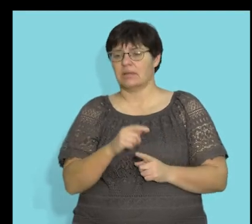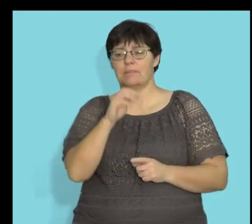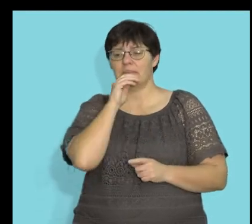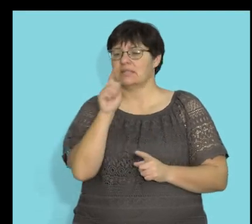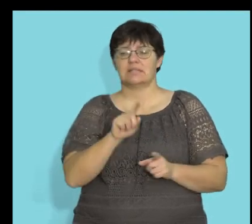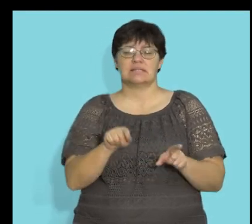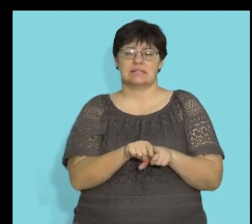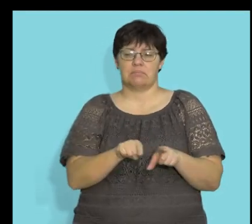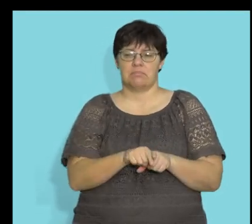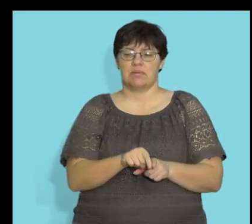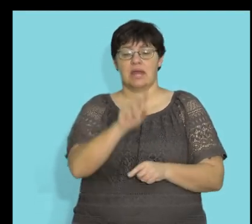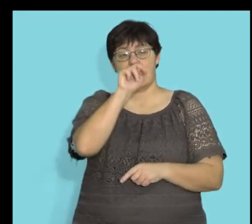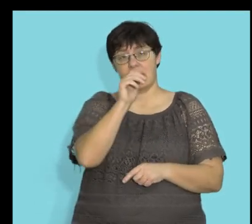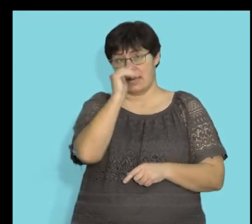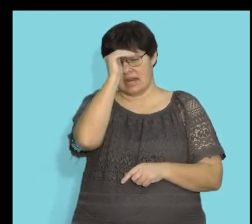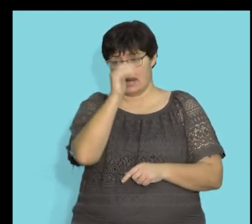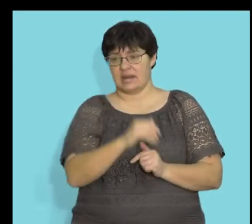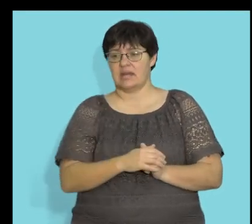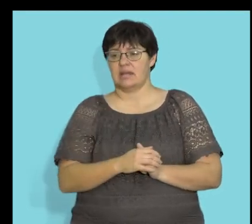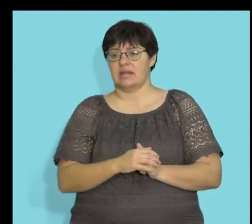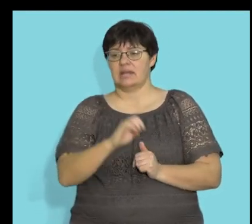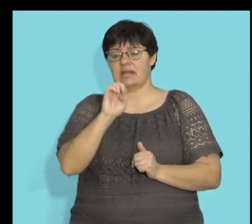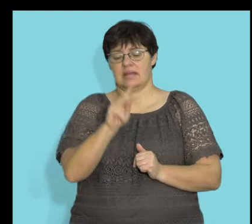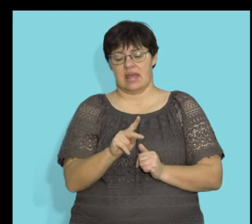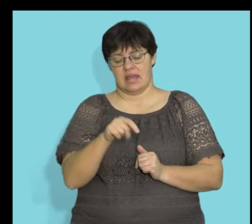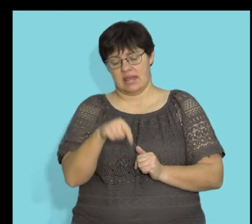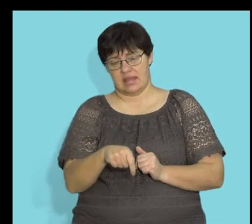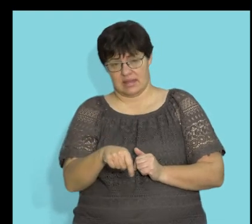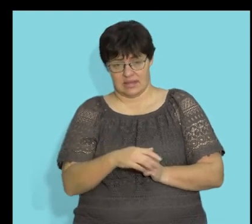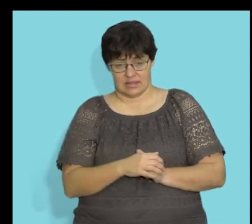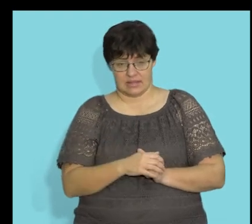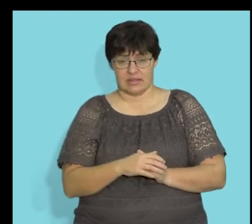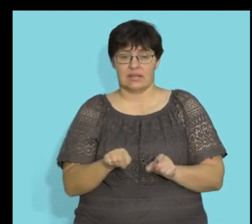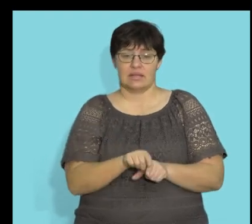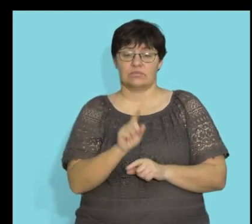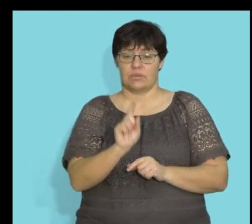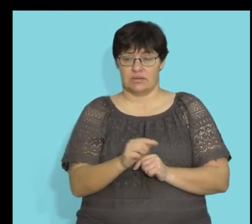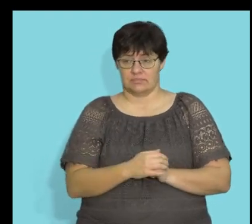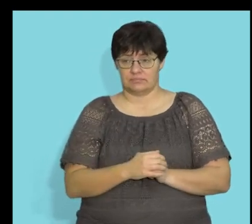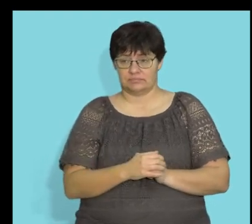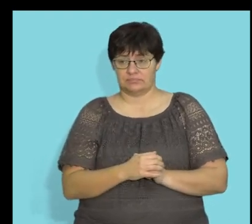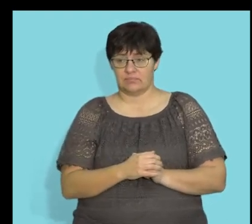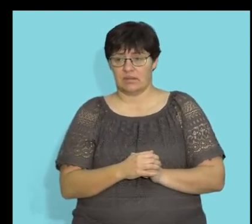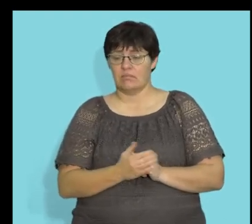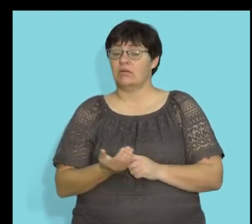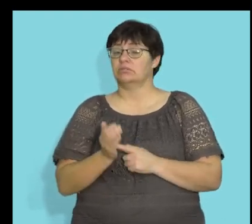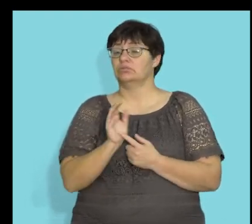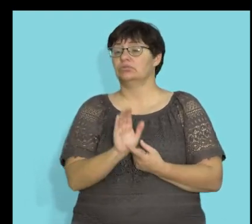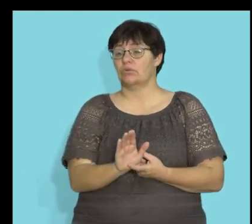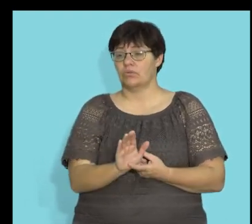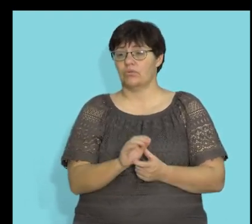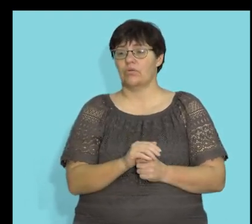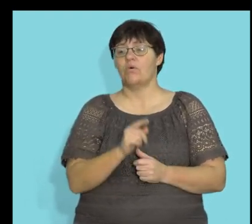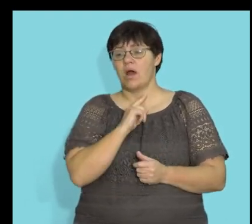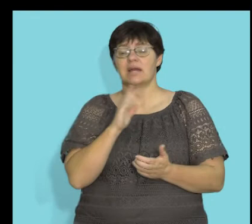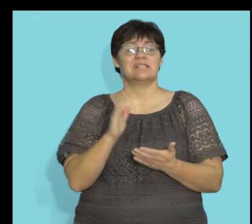different, but all it means is that the N is the top value and K is equal to 1 is the bottom value. I'm just showing